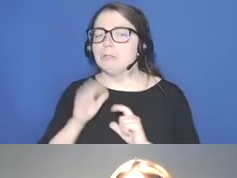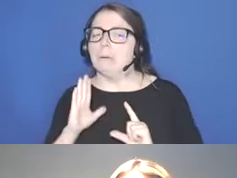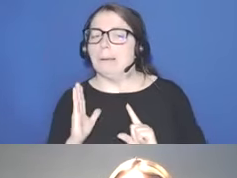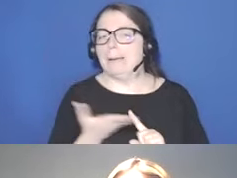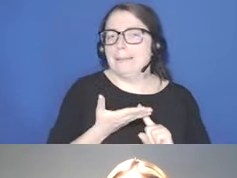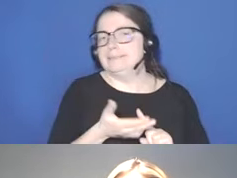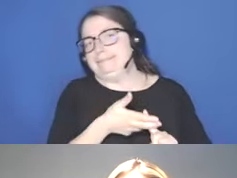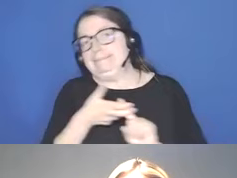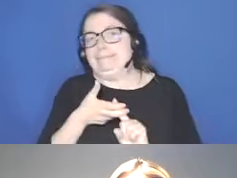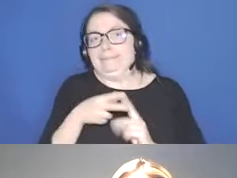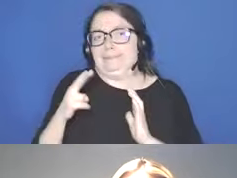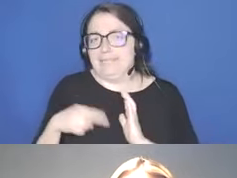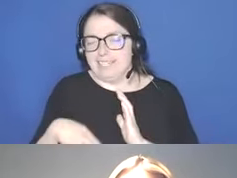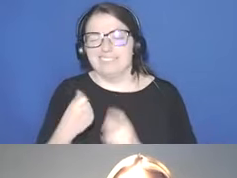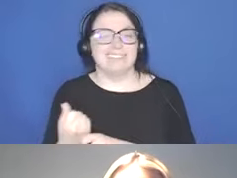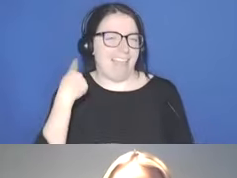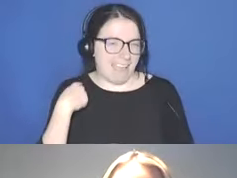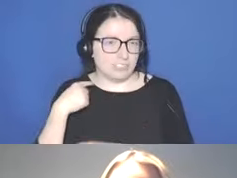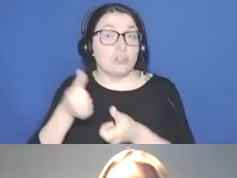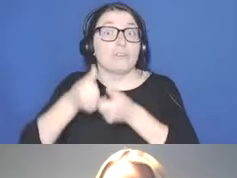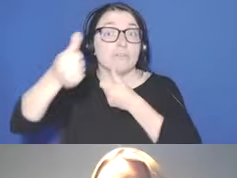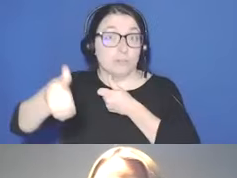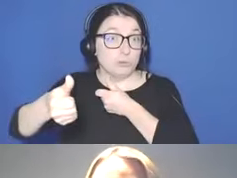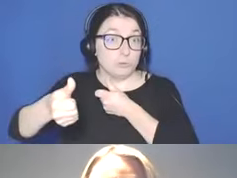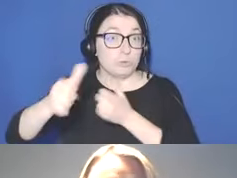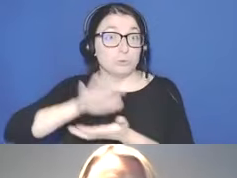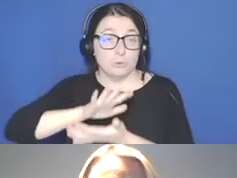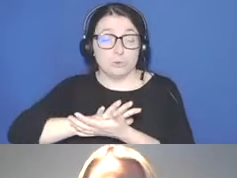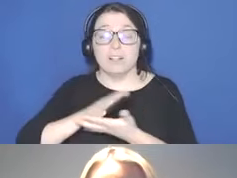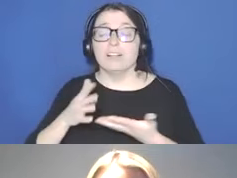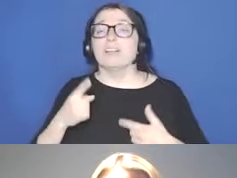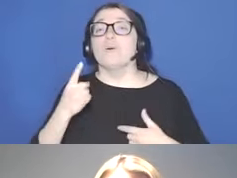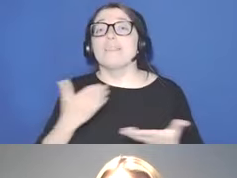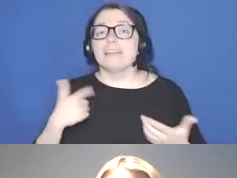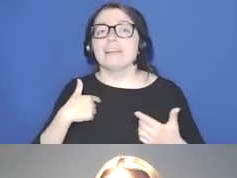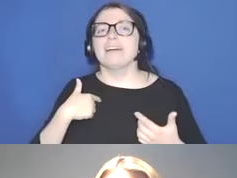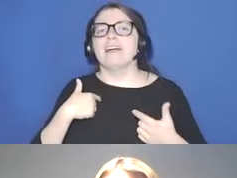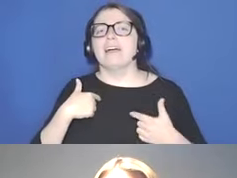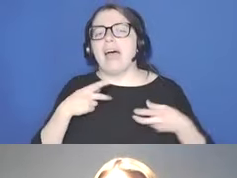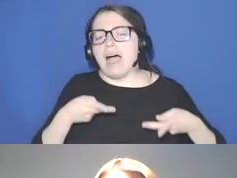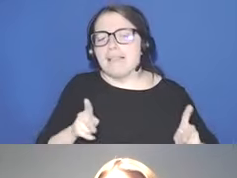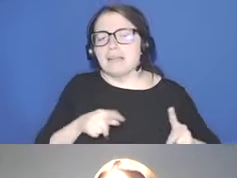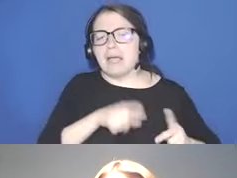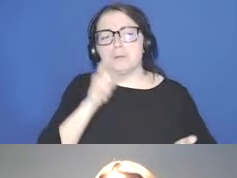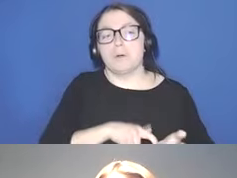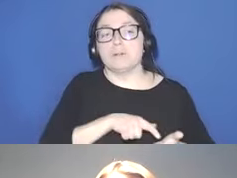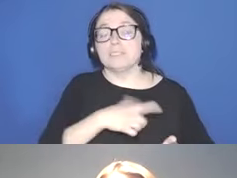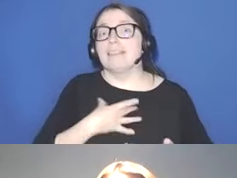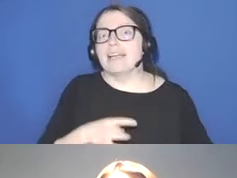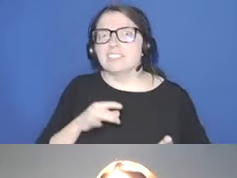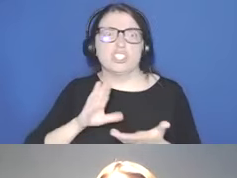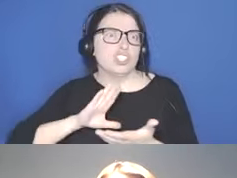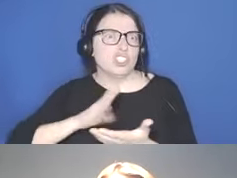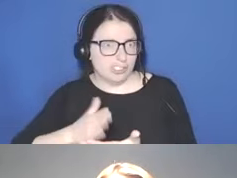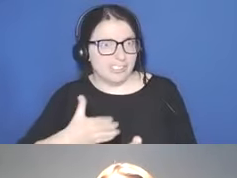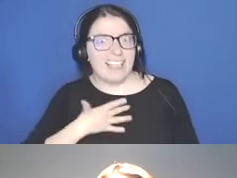her last year when he was doing virtual, I said, well, the one thing that I let him do, I noticed that he shows interest in cooking. So like I tell